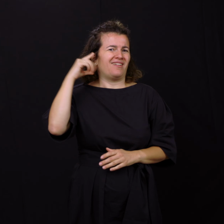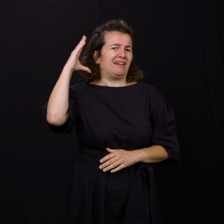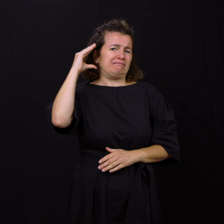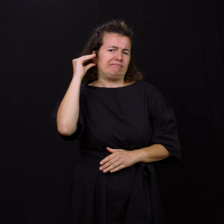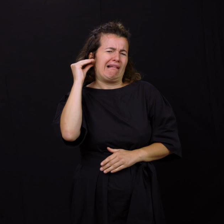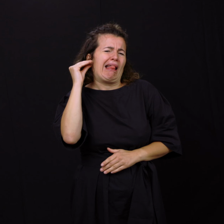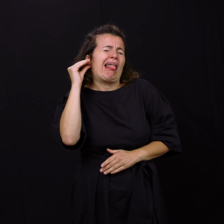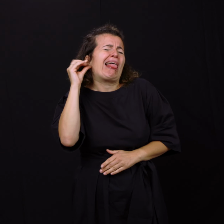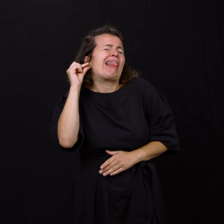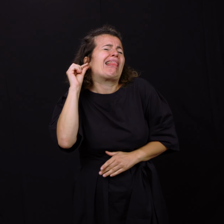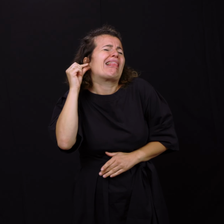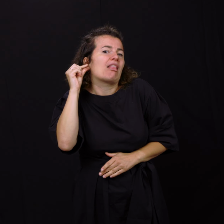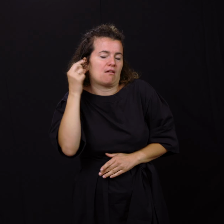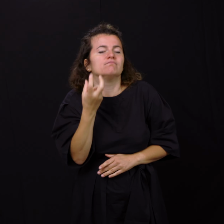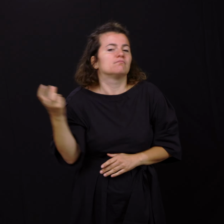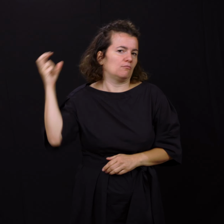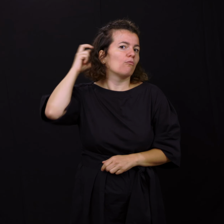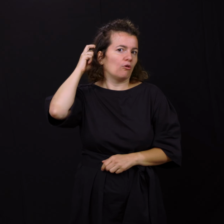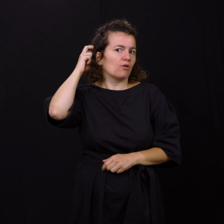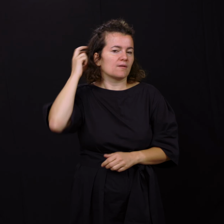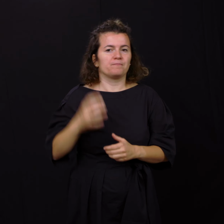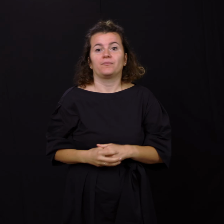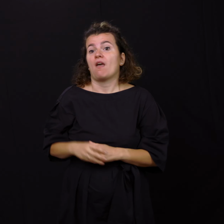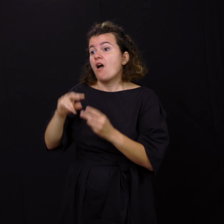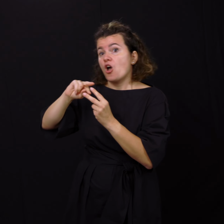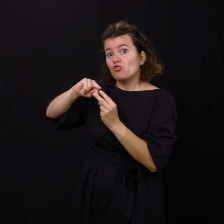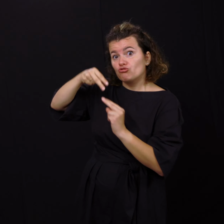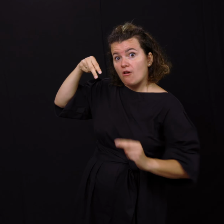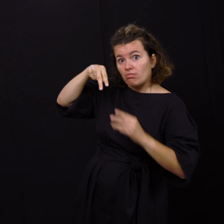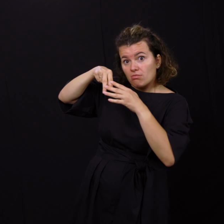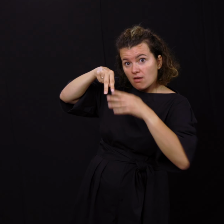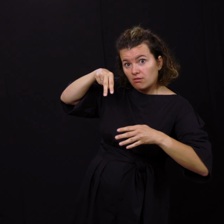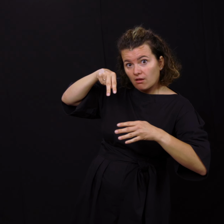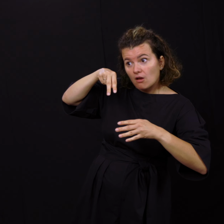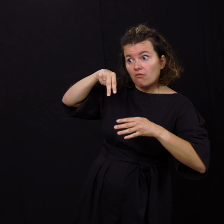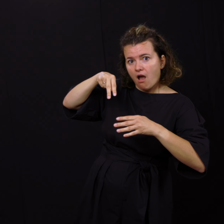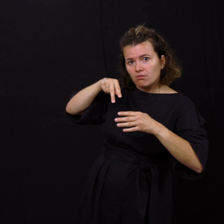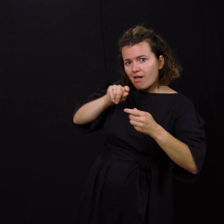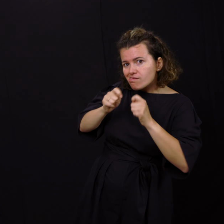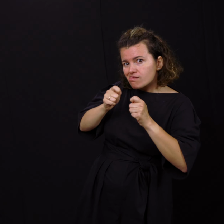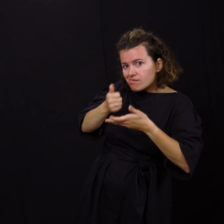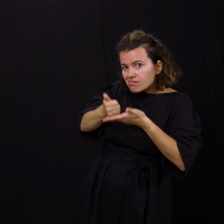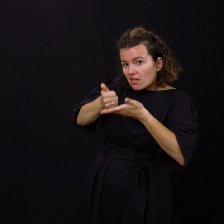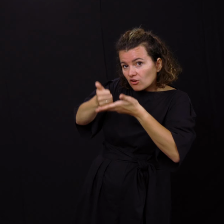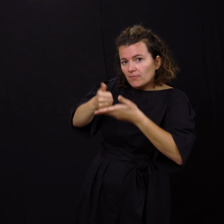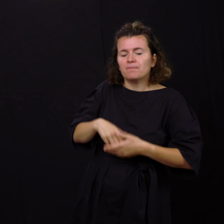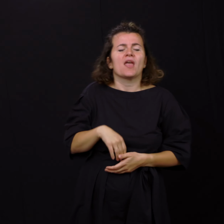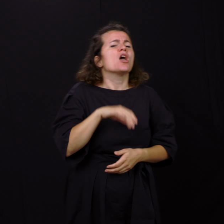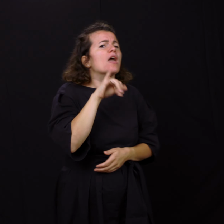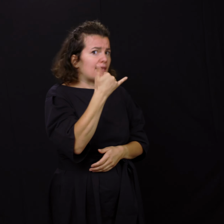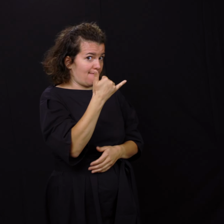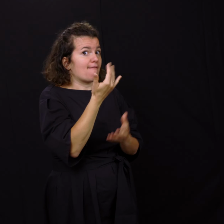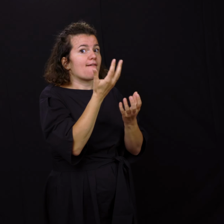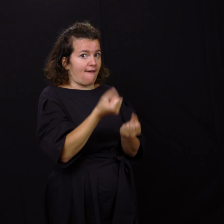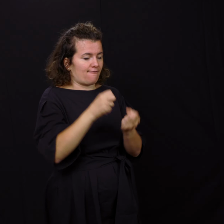Right. So there are genetic therapies underway? Yeah, so there are several genetic